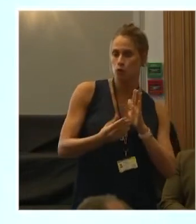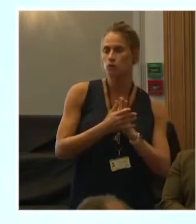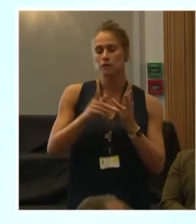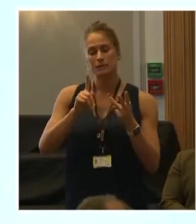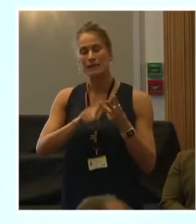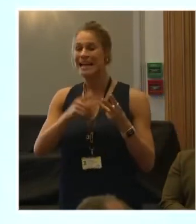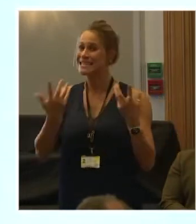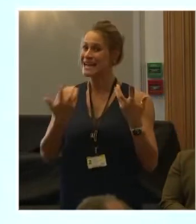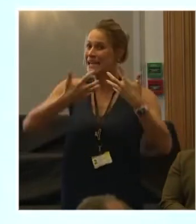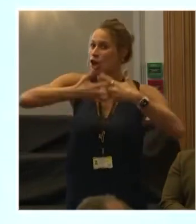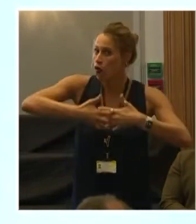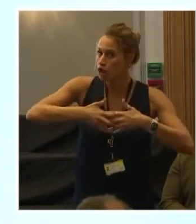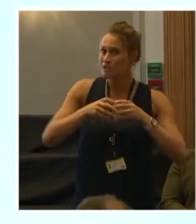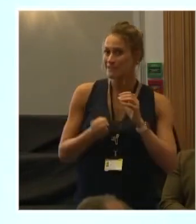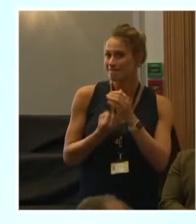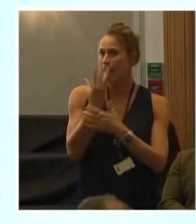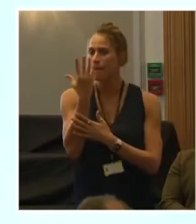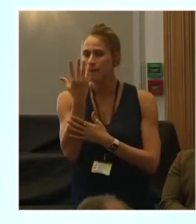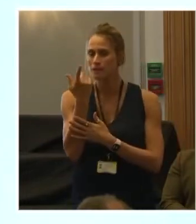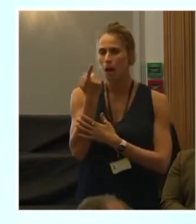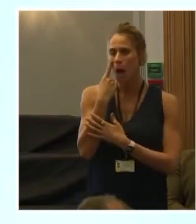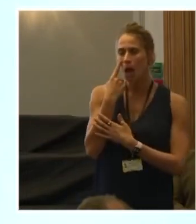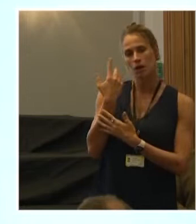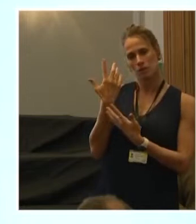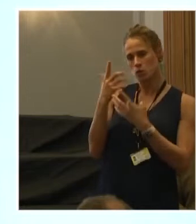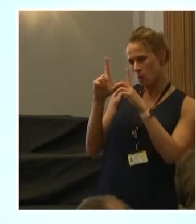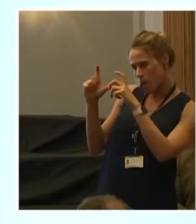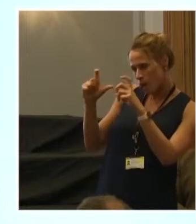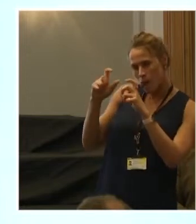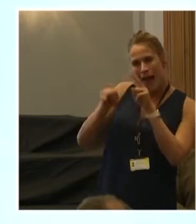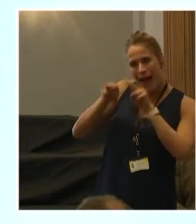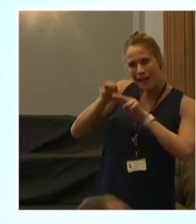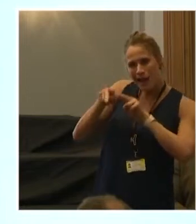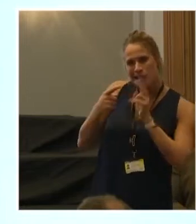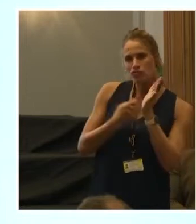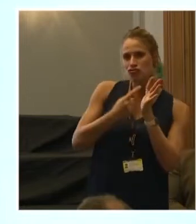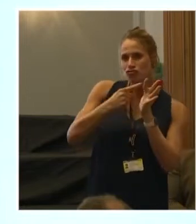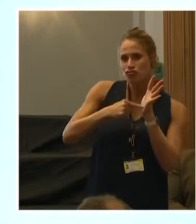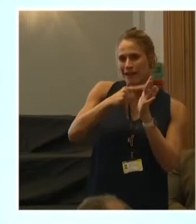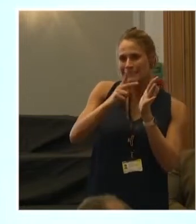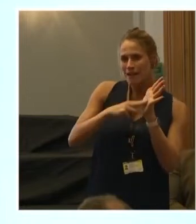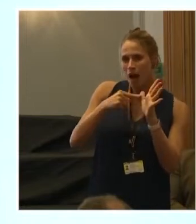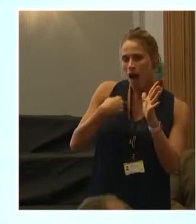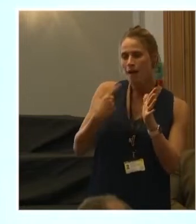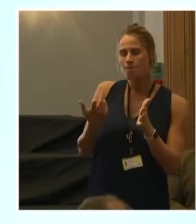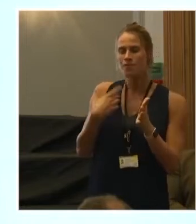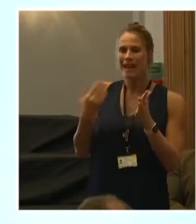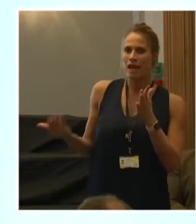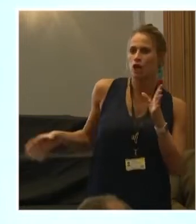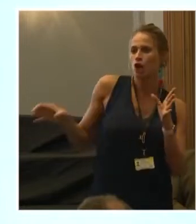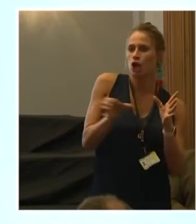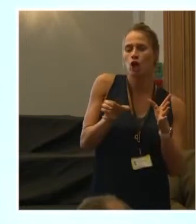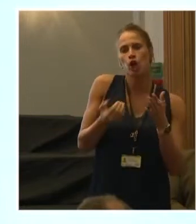novel methods of viewing and analysing the retina, and innovation and enterprise in novel approaches to the